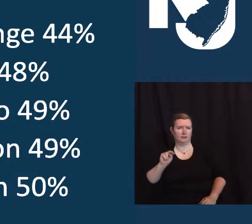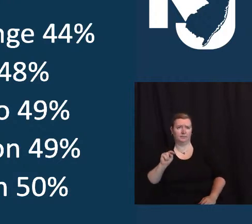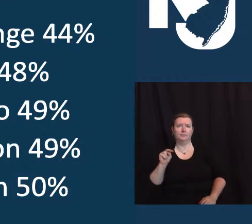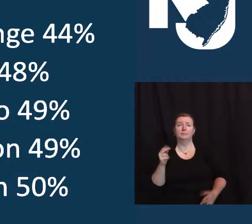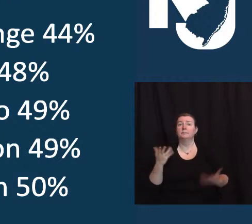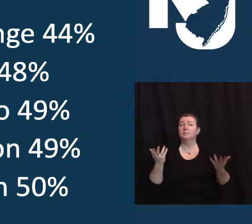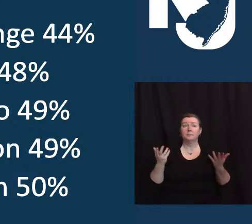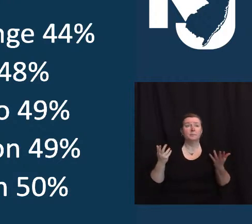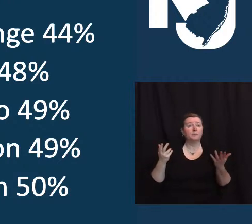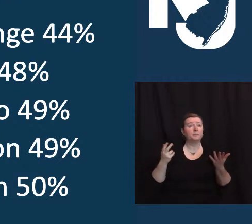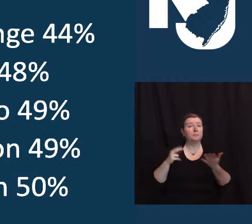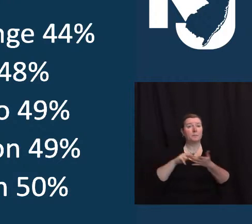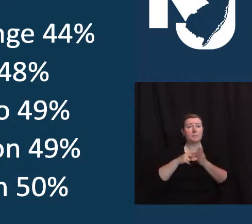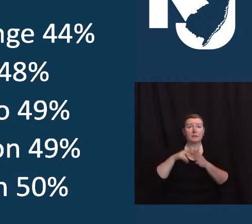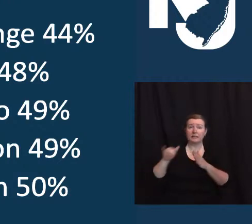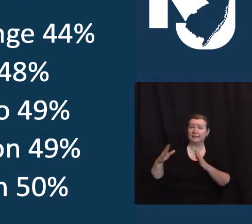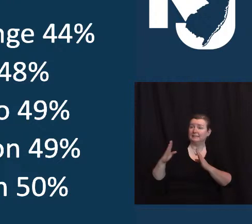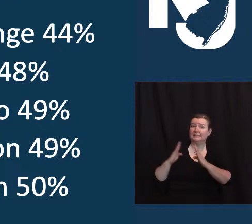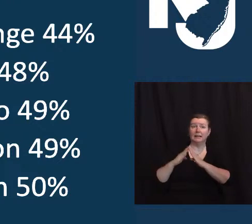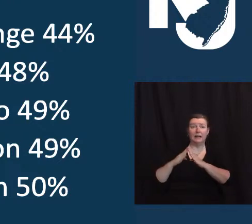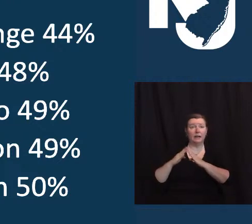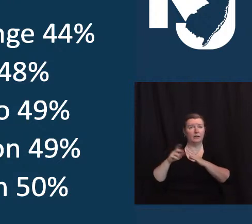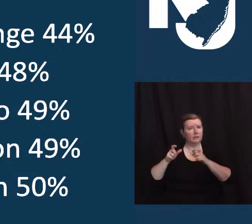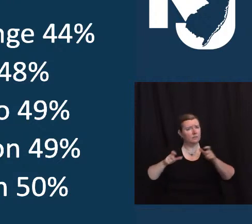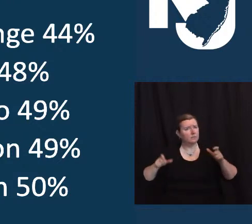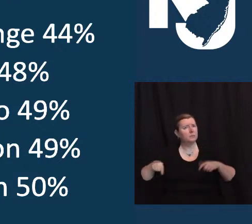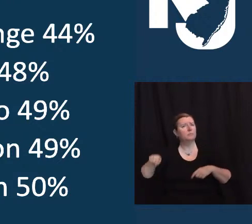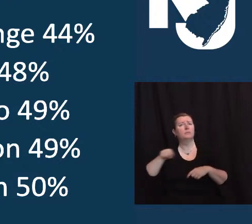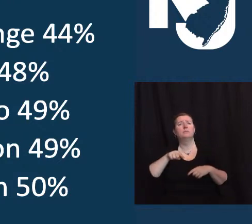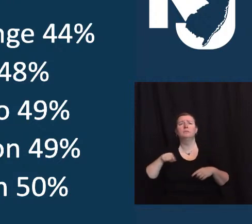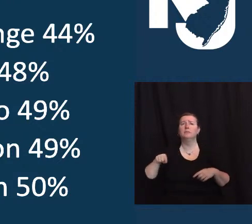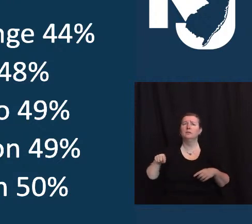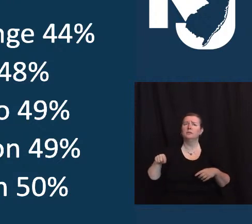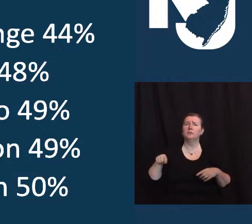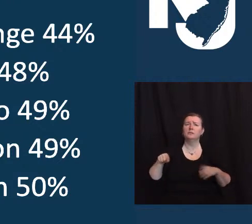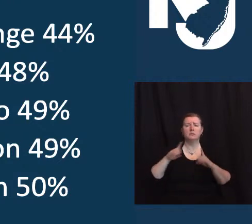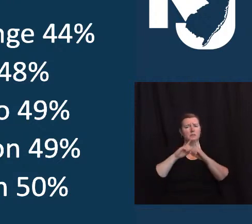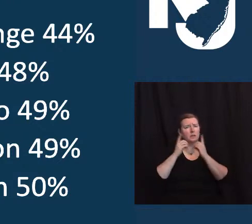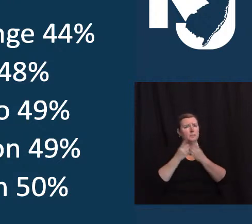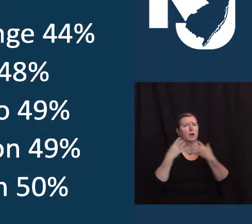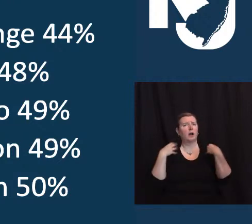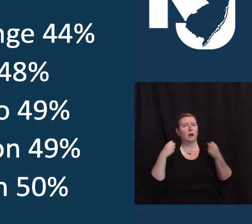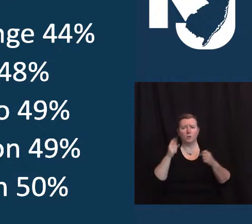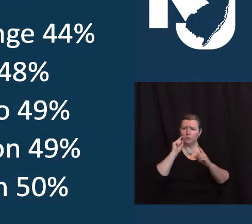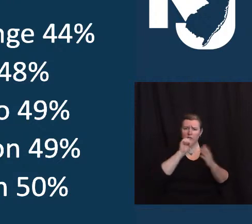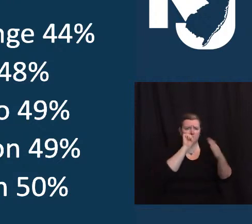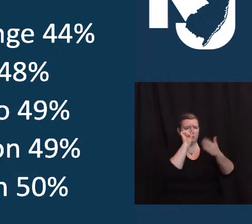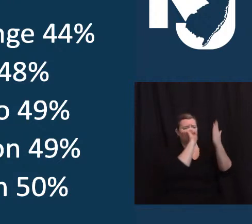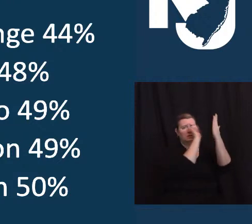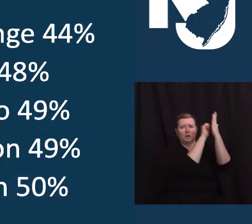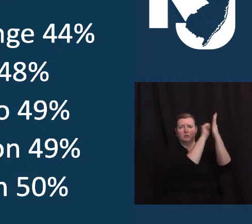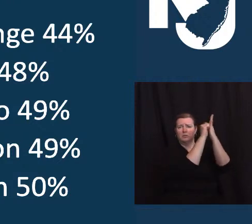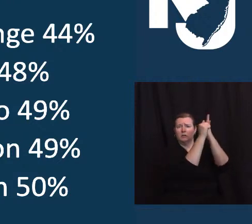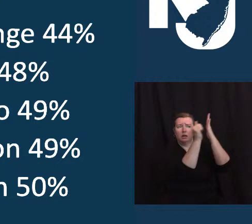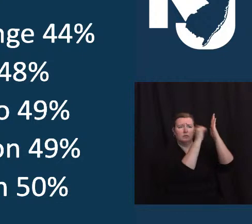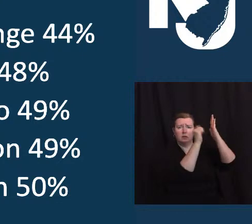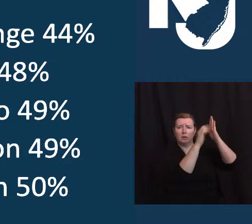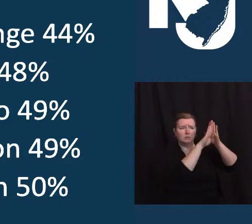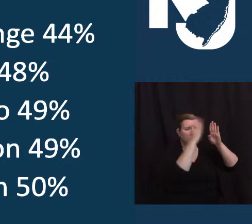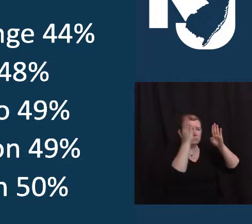on doors, but we're trying to do as many events to catch people's attention as possible. And there's no naming or shaming